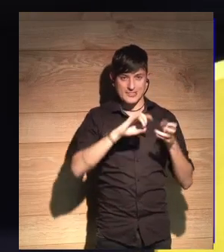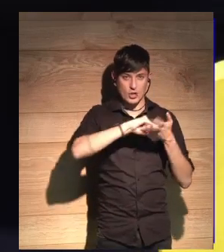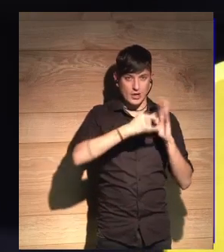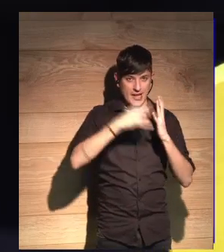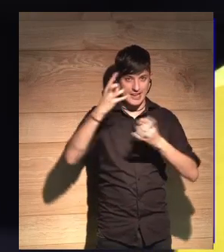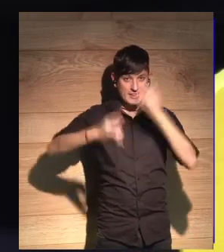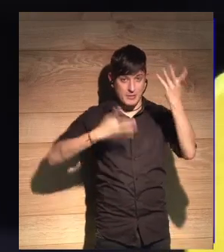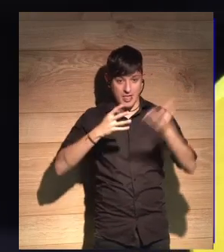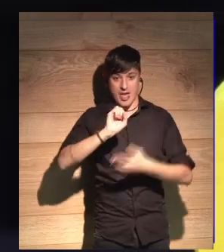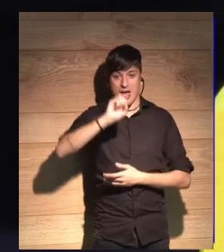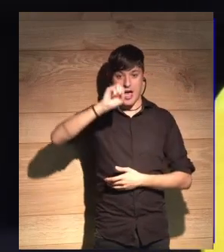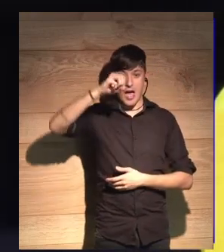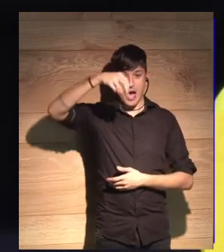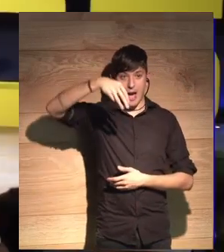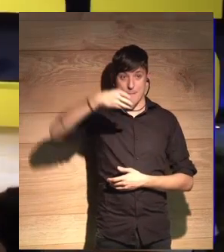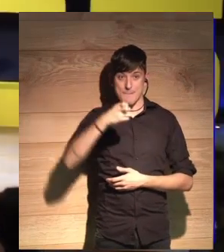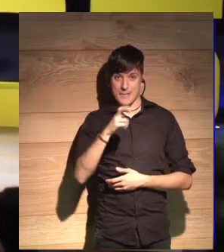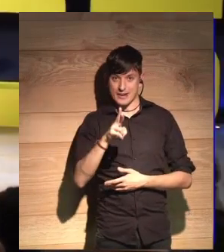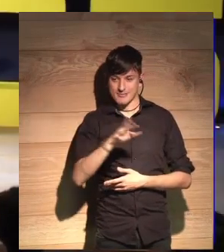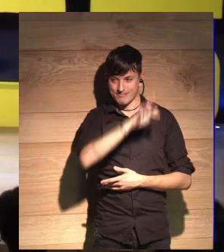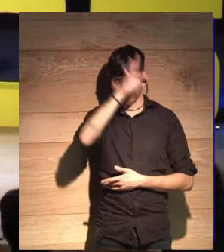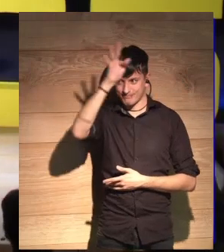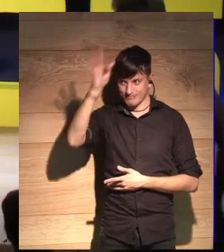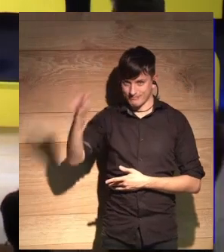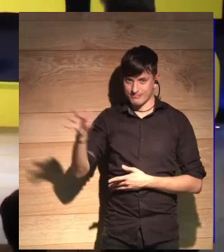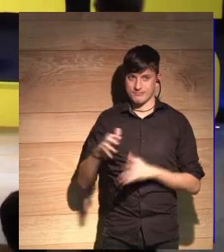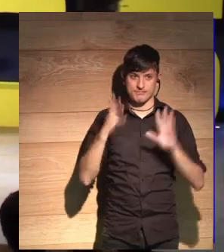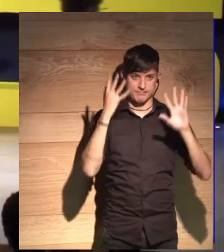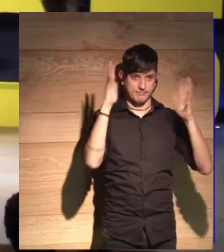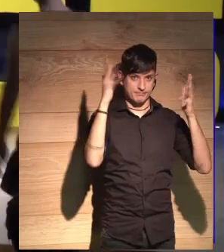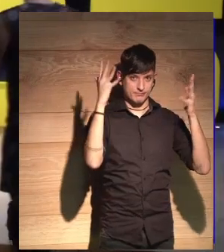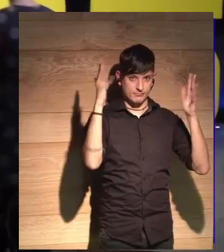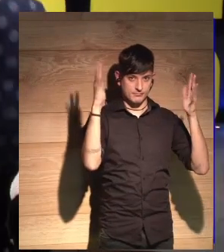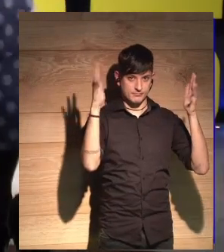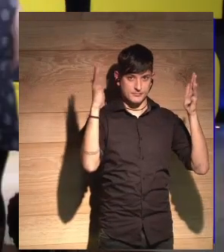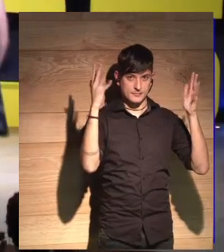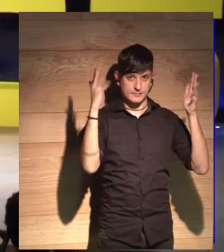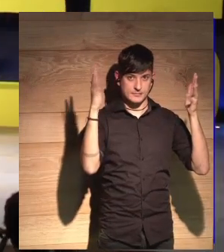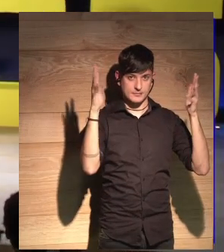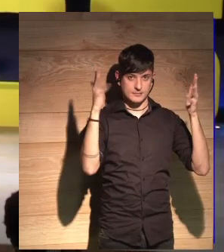she approaches the topic. Amber, you have the floor.